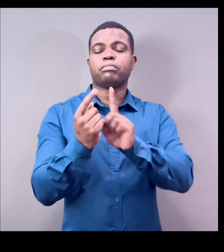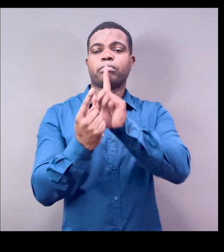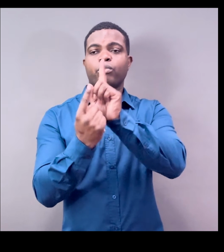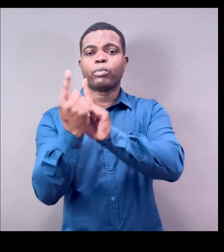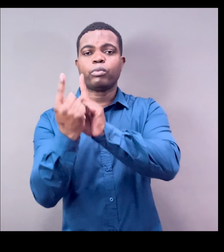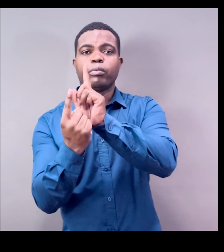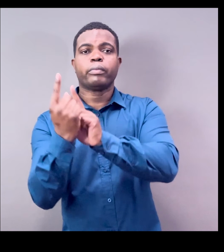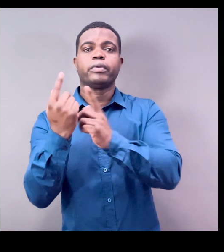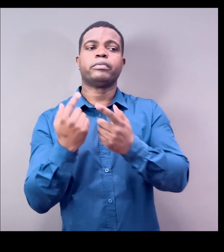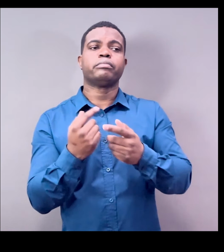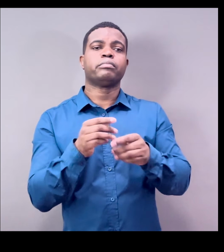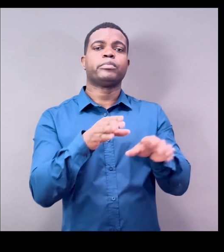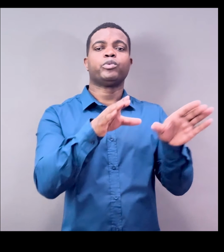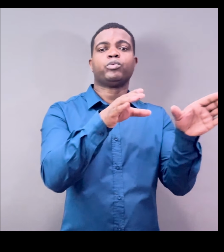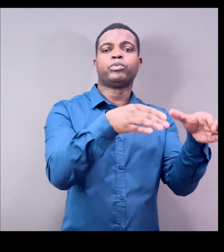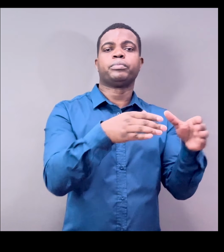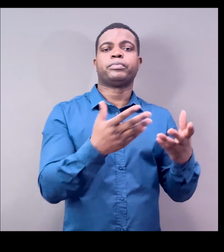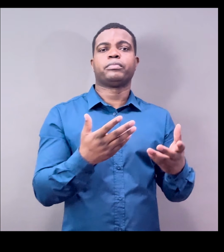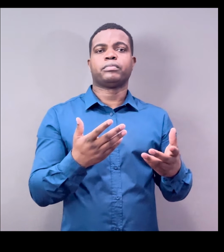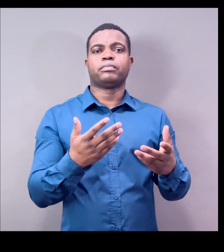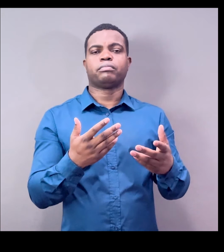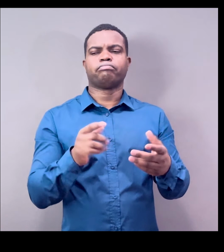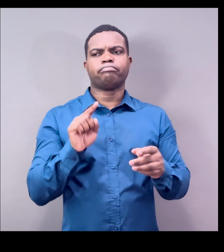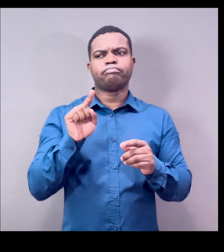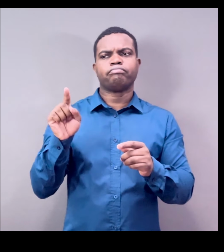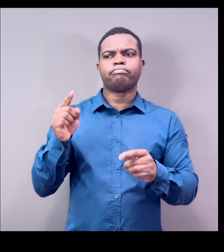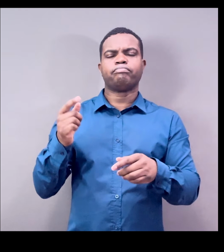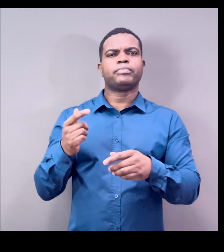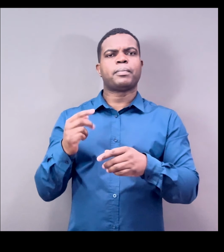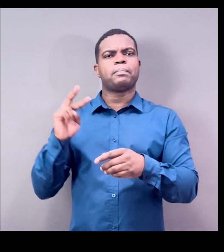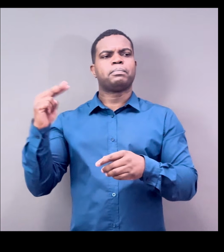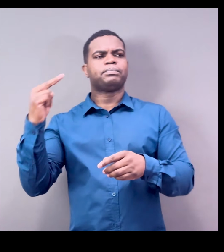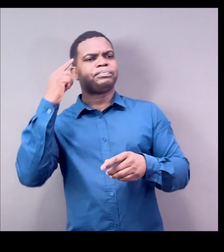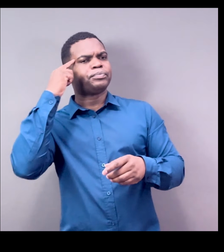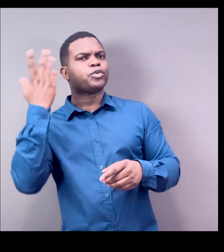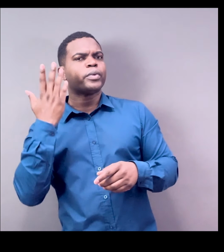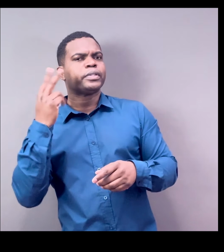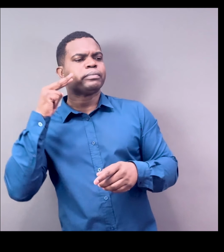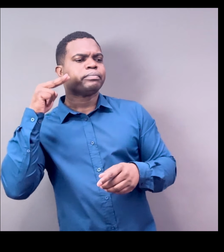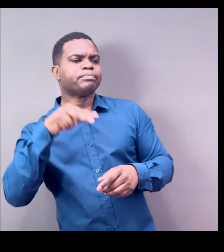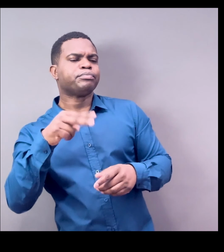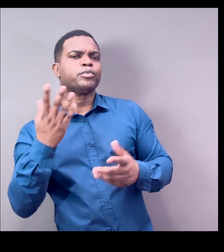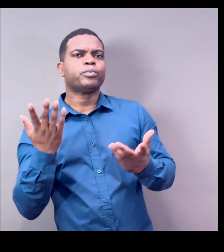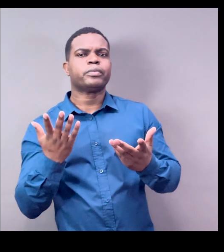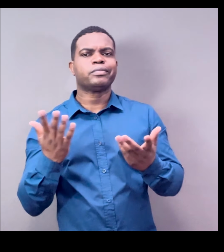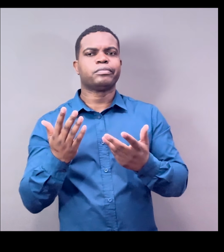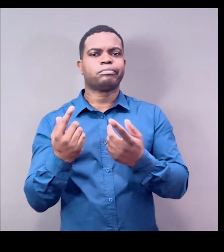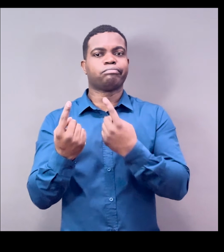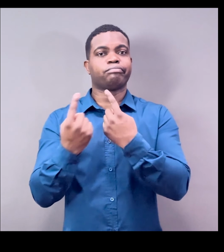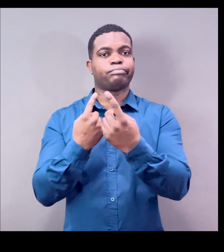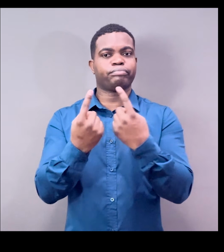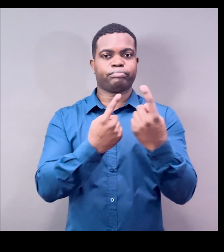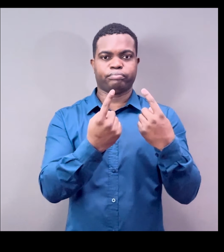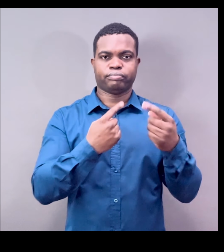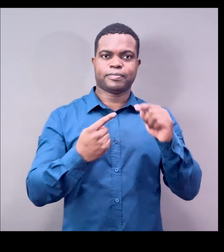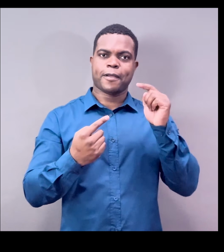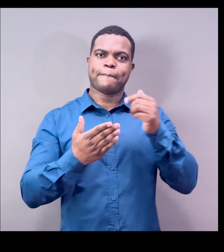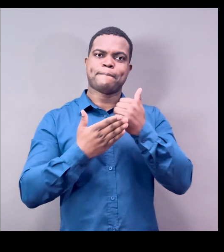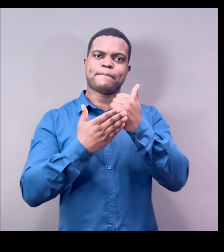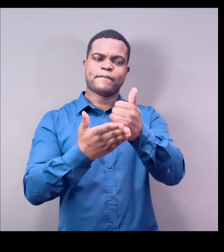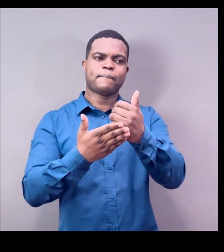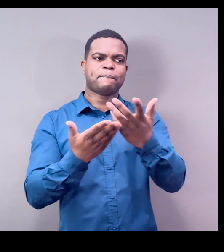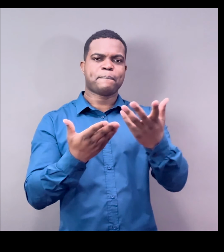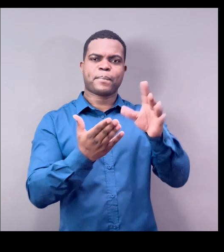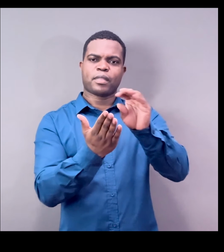stakeholders. You need to discuss their perspective, concerns, and as well as potential